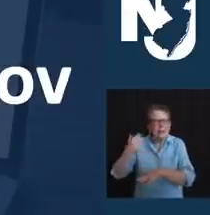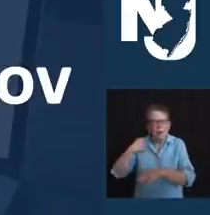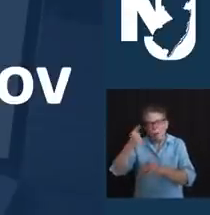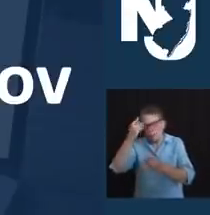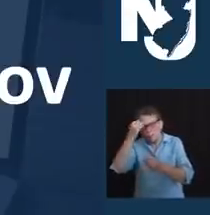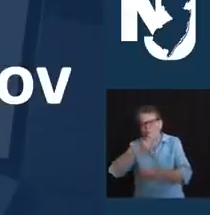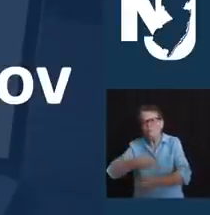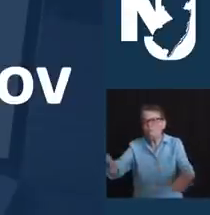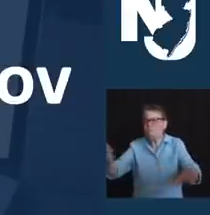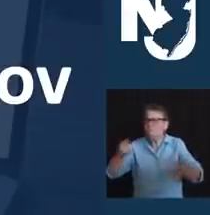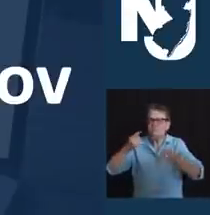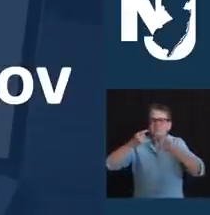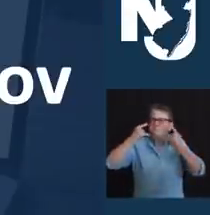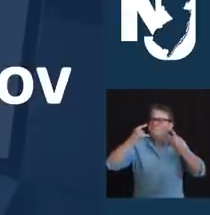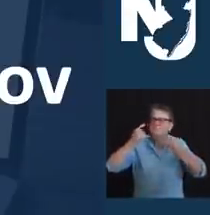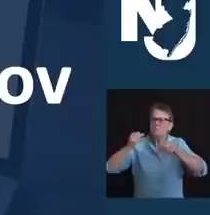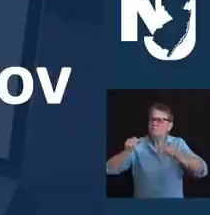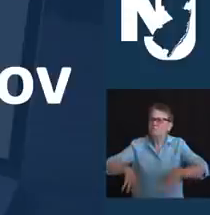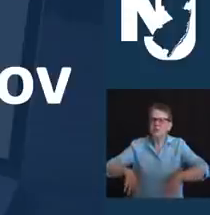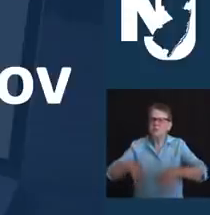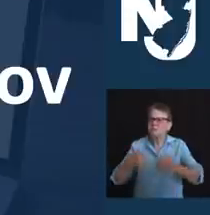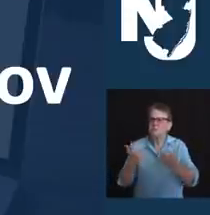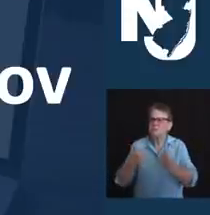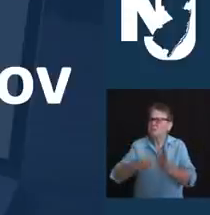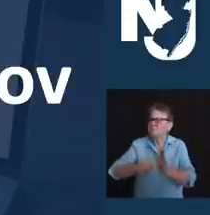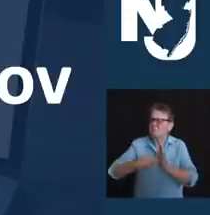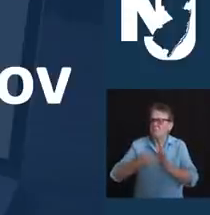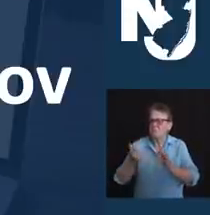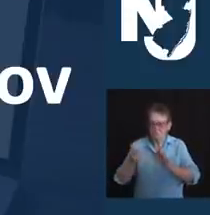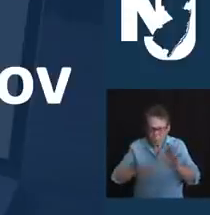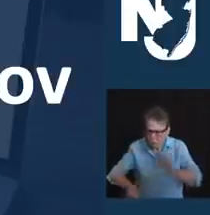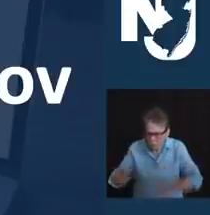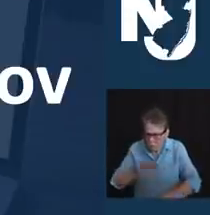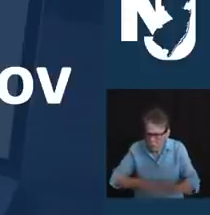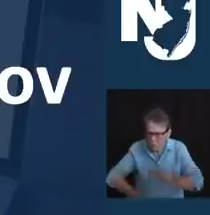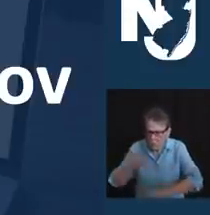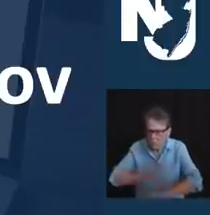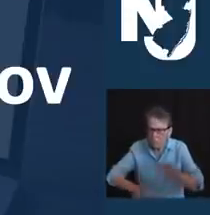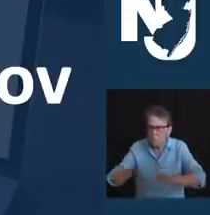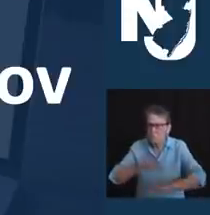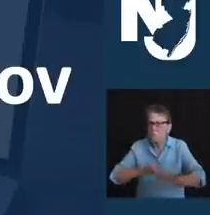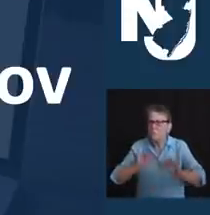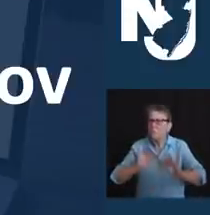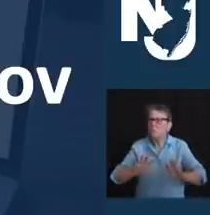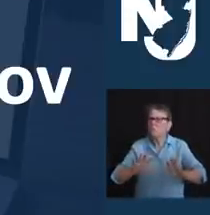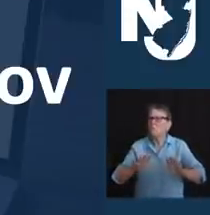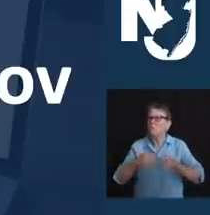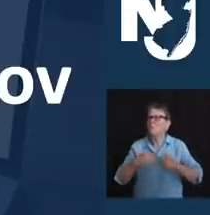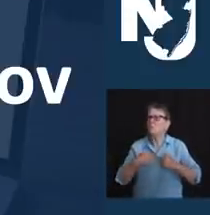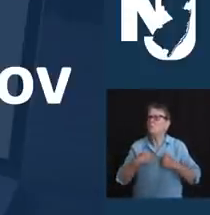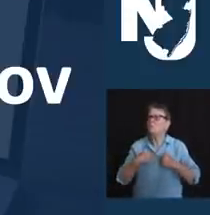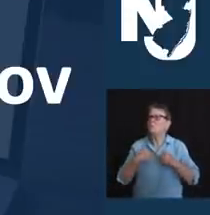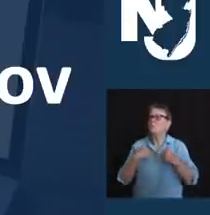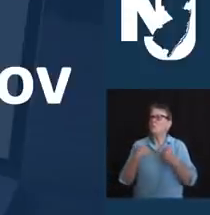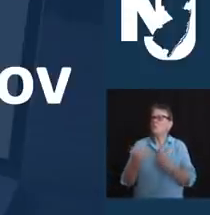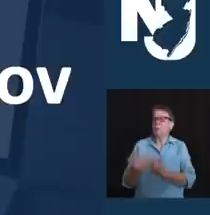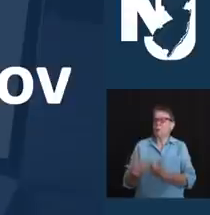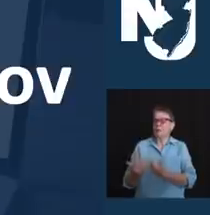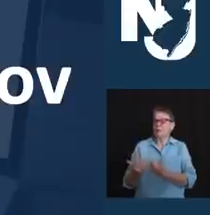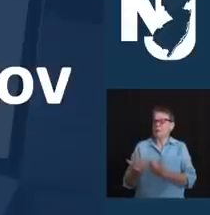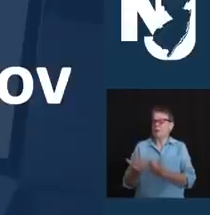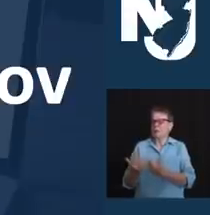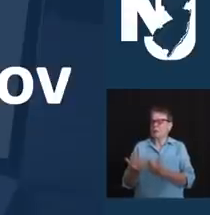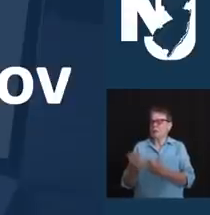fashion. I do not for 1 minute regret our taking these extra 2 weeks to ensure that the